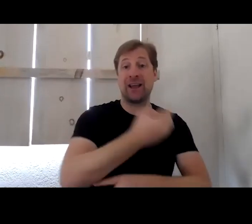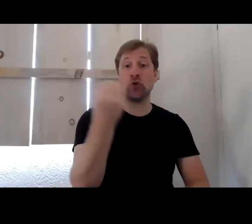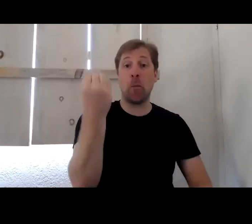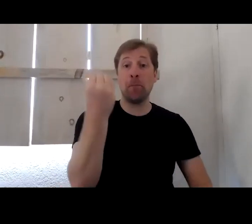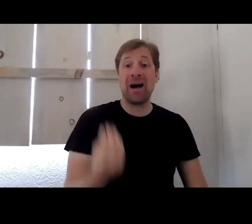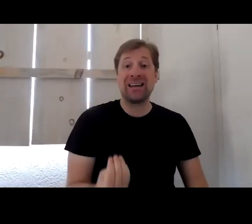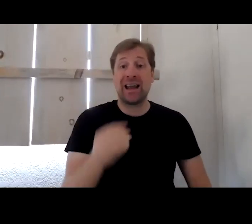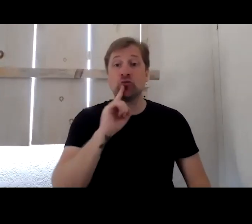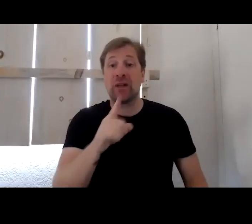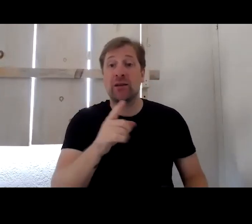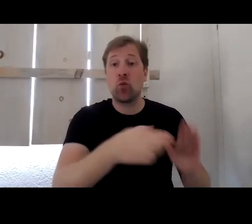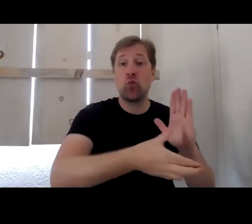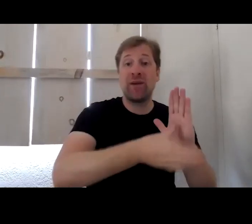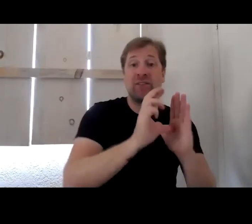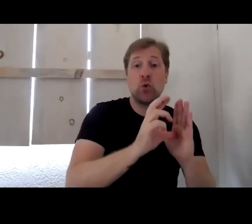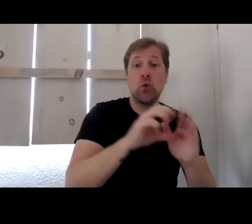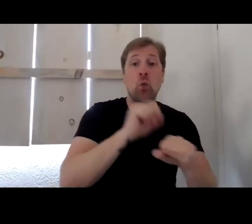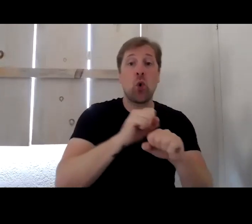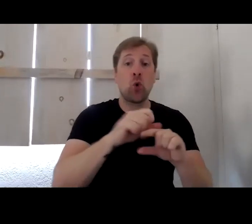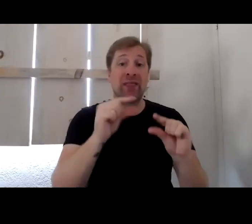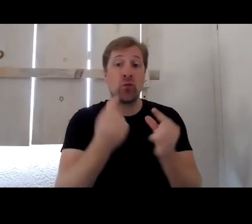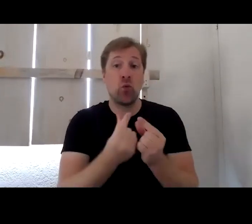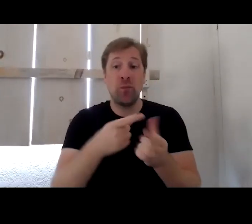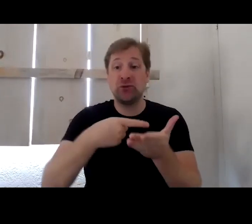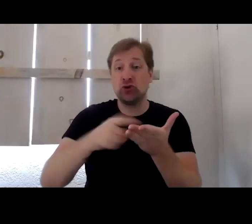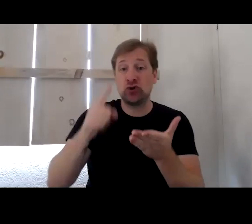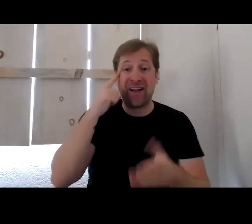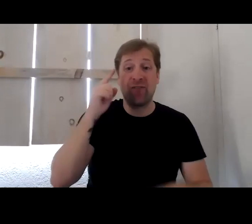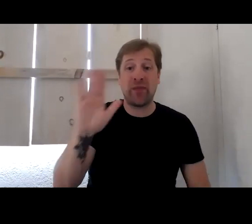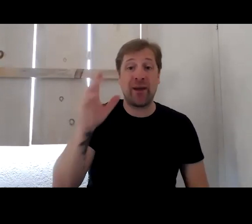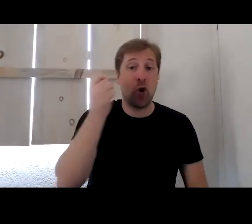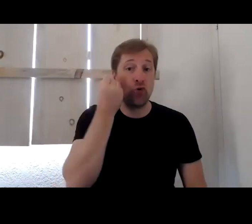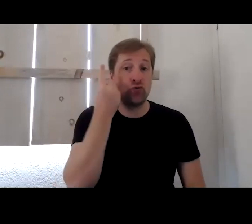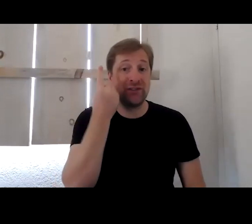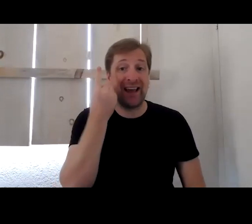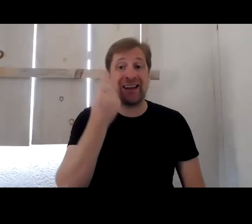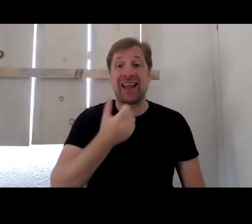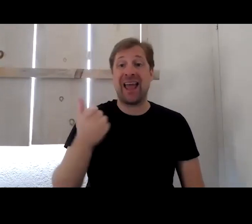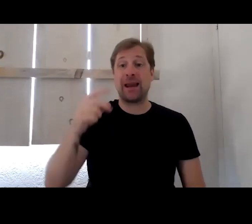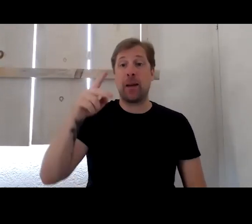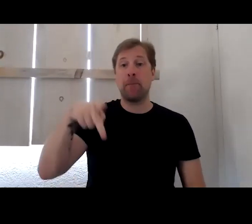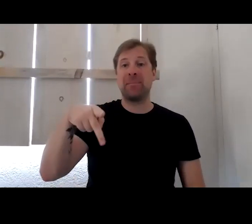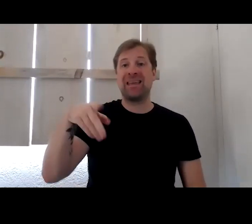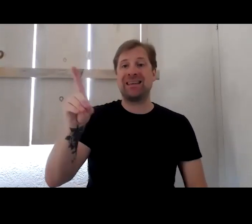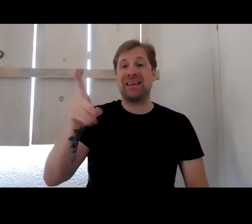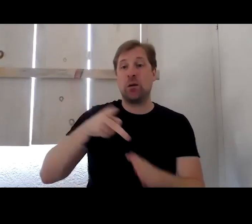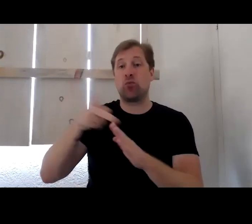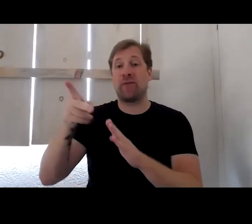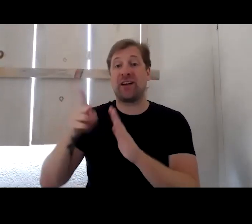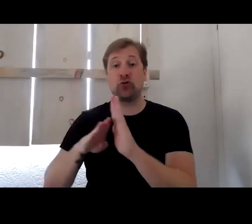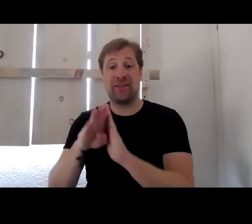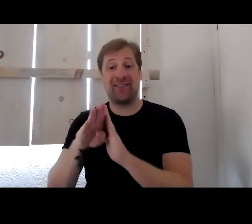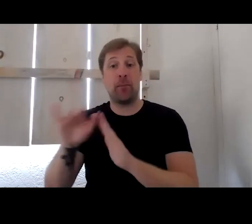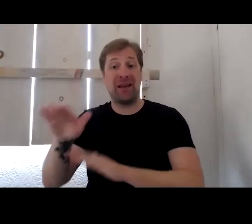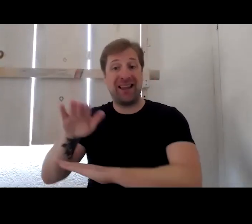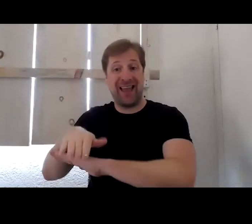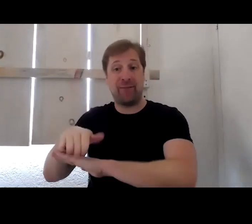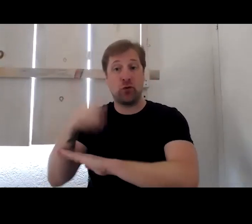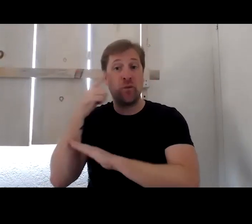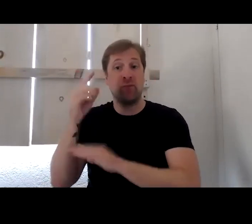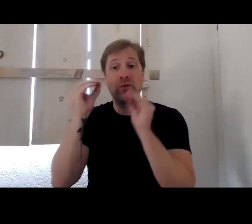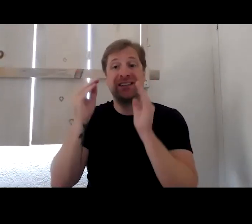review, work with groups, check for understanding, and then there's going to be PD in the afternoon for teachers and